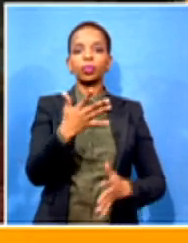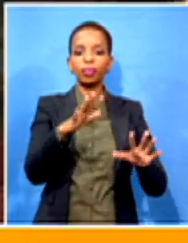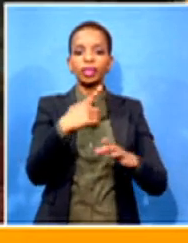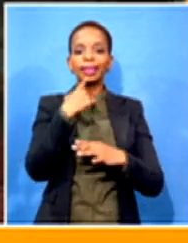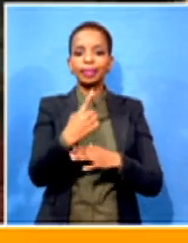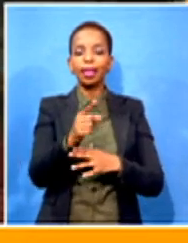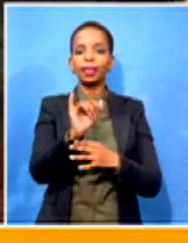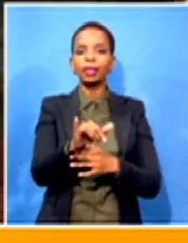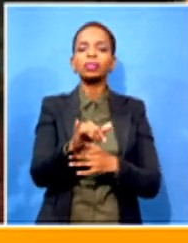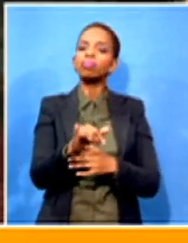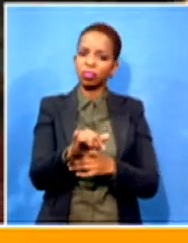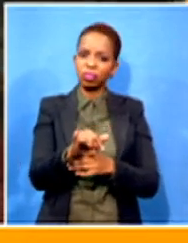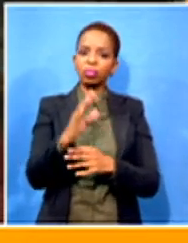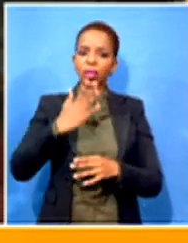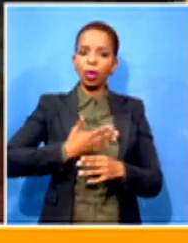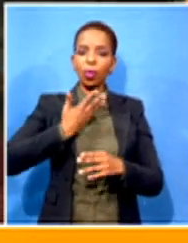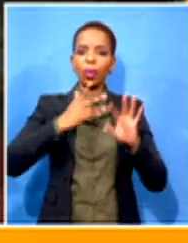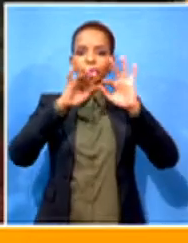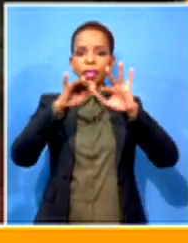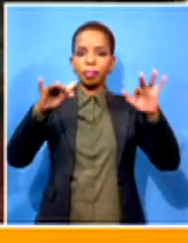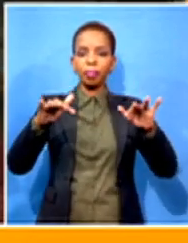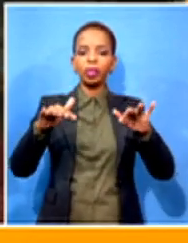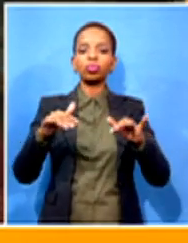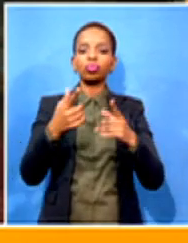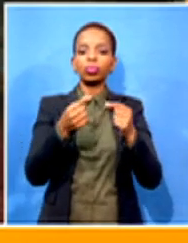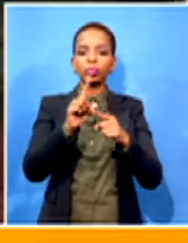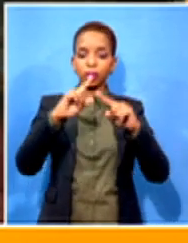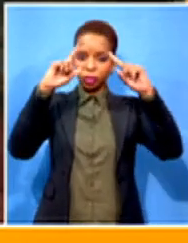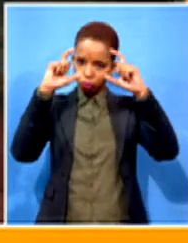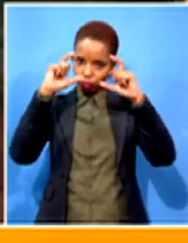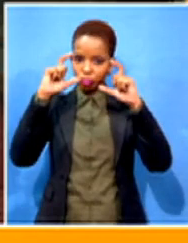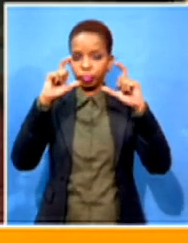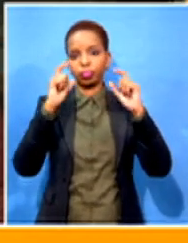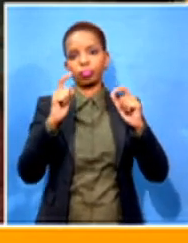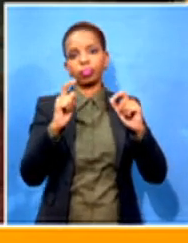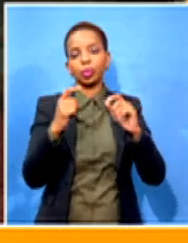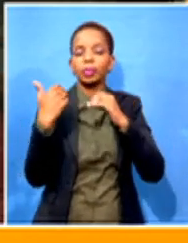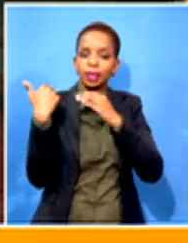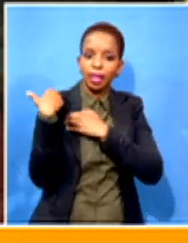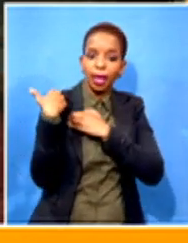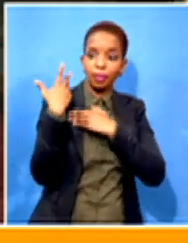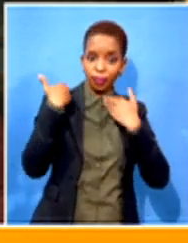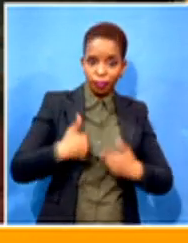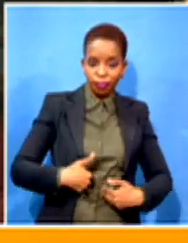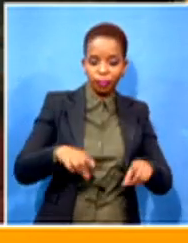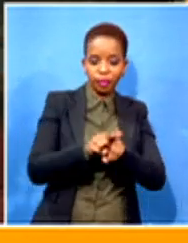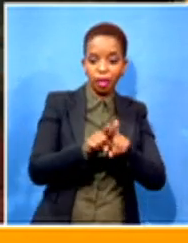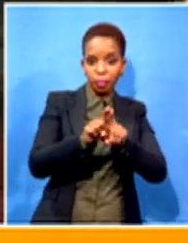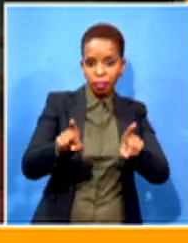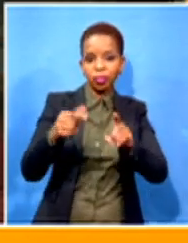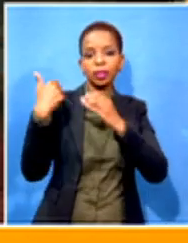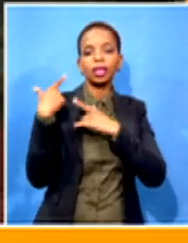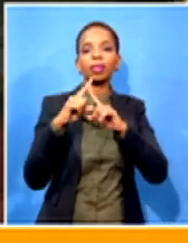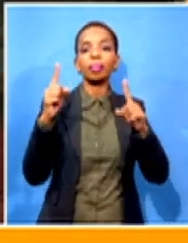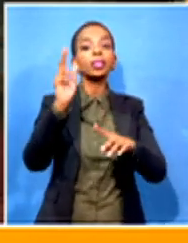to, you know, keep taking the necessary precautions to keep everybody safe. But domestic workers will be allowed